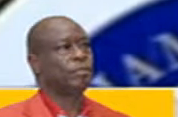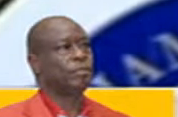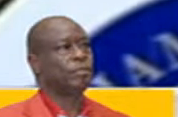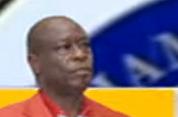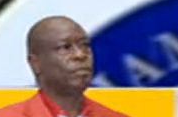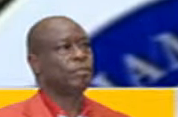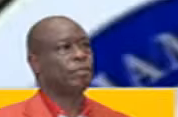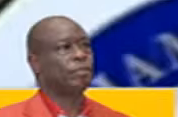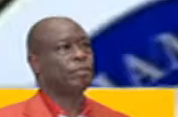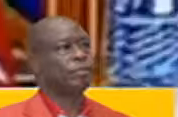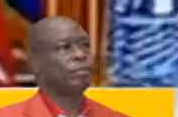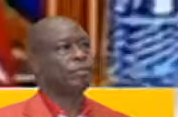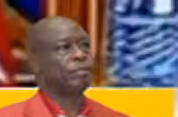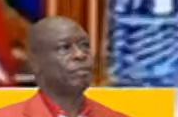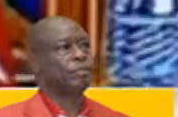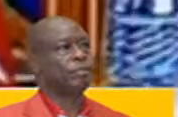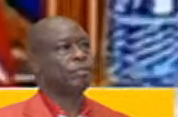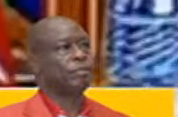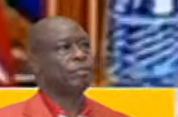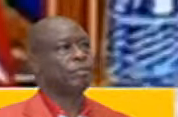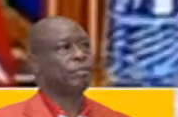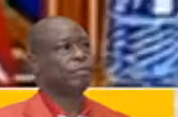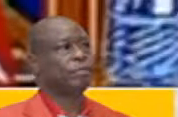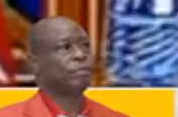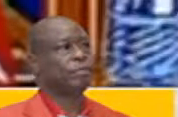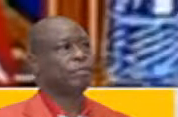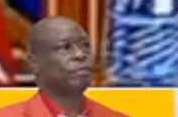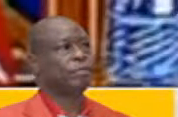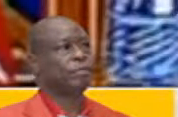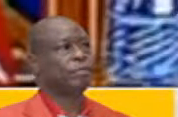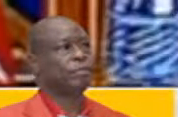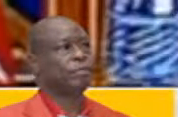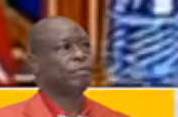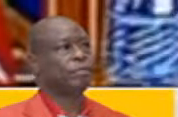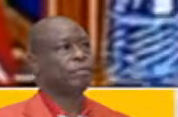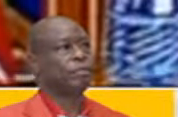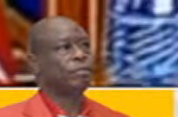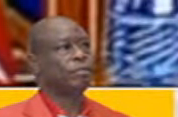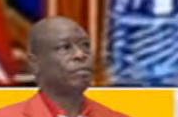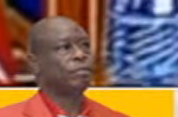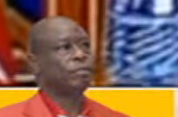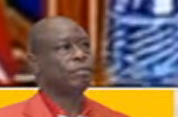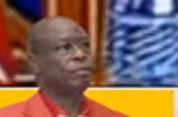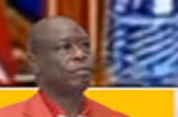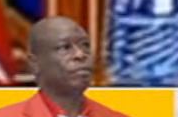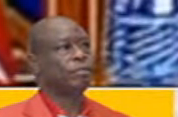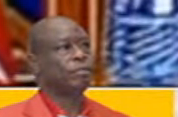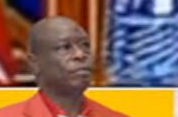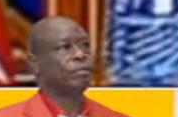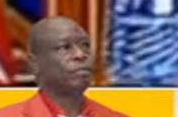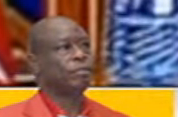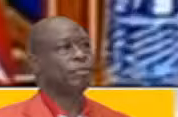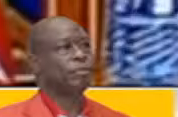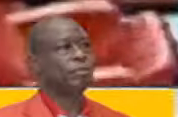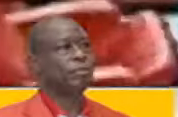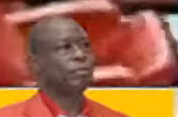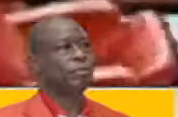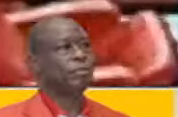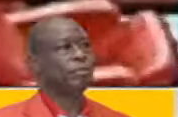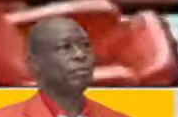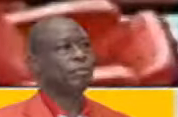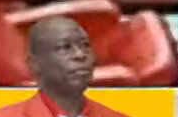discretion. Give him a seat, and he'll be cross-examined while seated. Much obliged, Mr. Speaker.